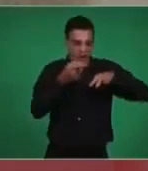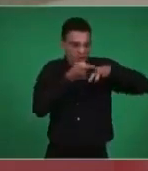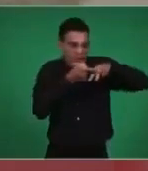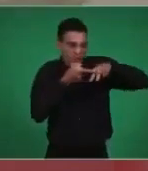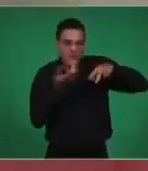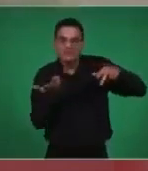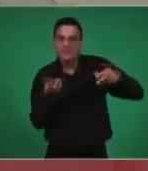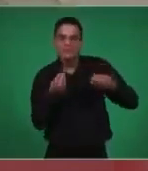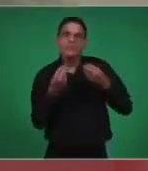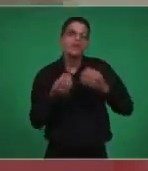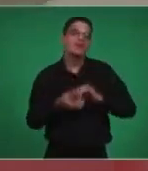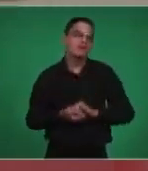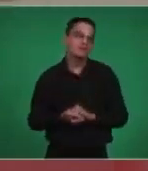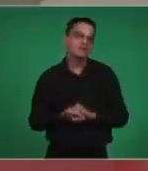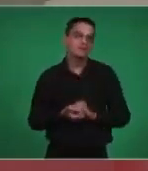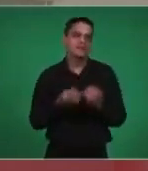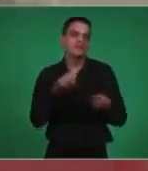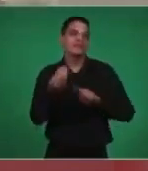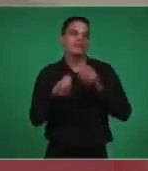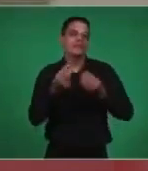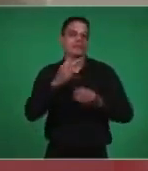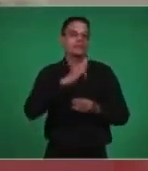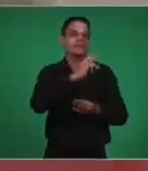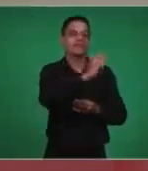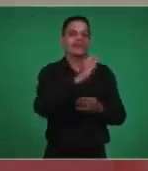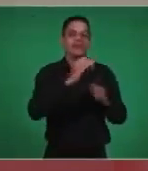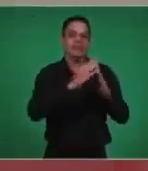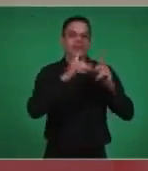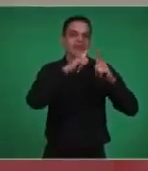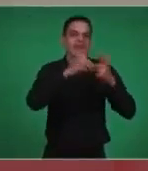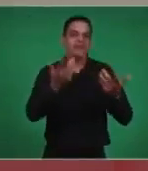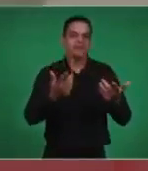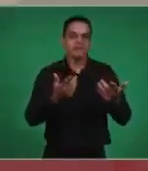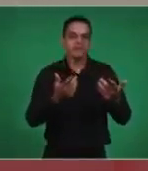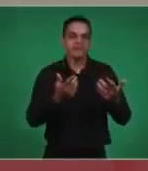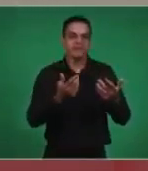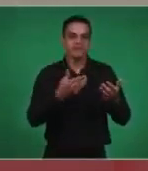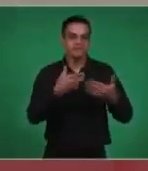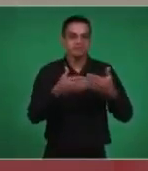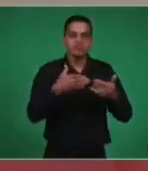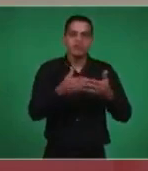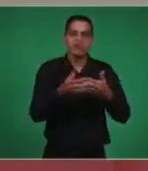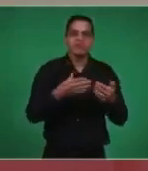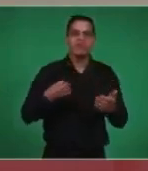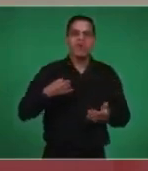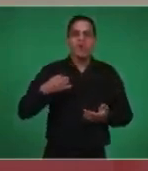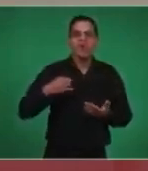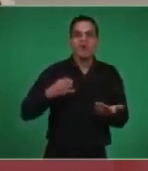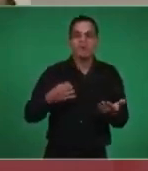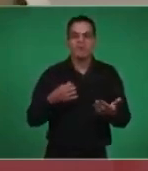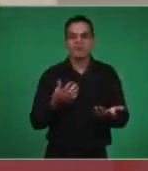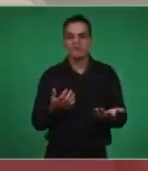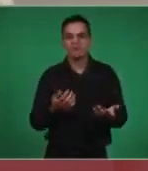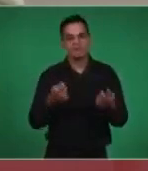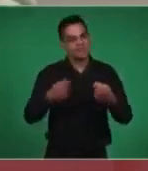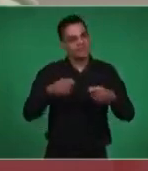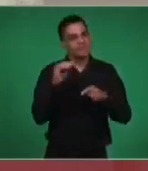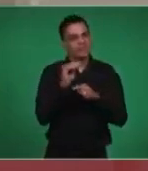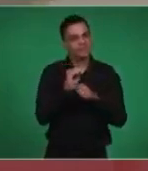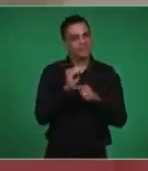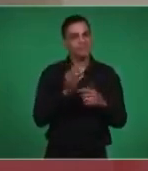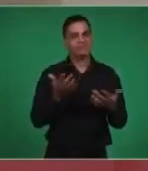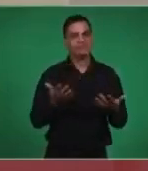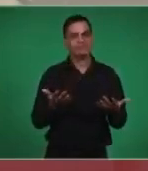put on display their flesh. If you go to the church, be careful in which how